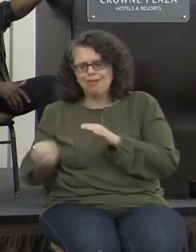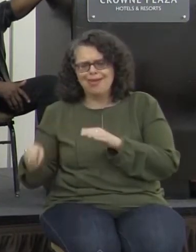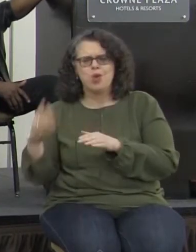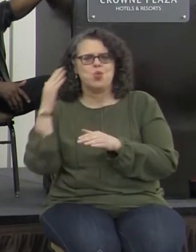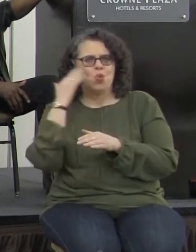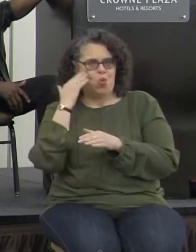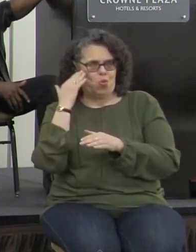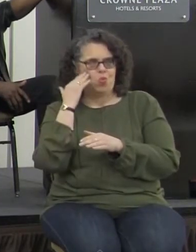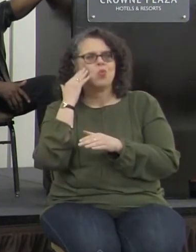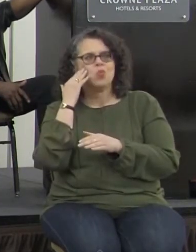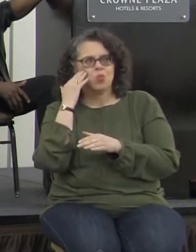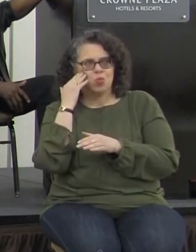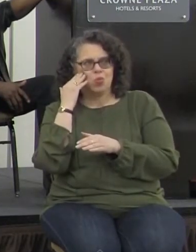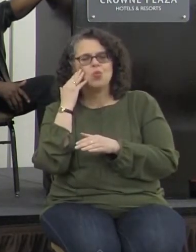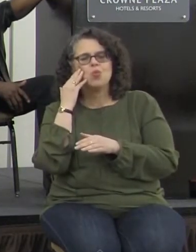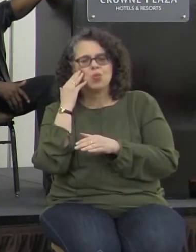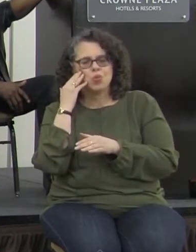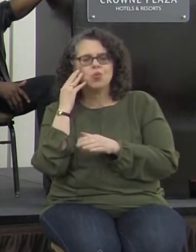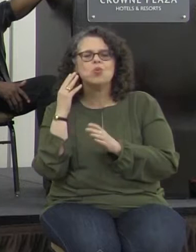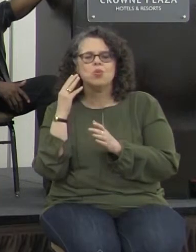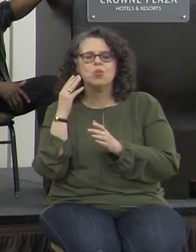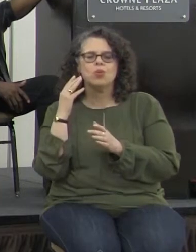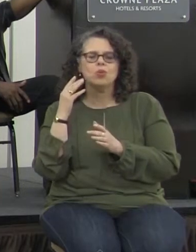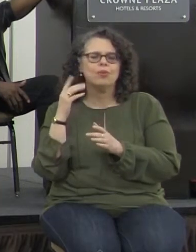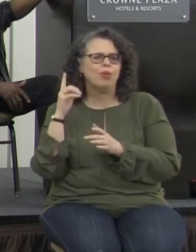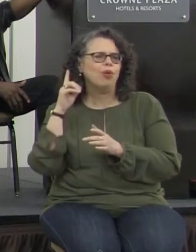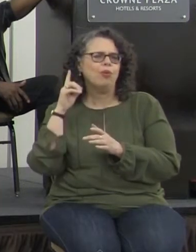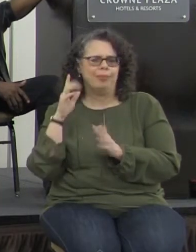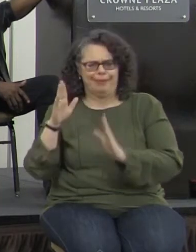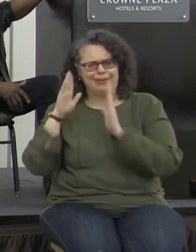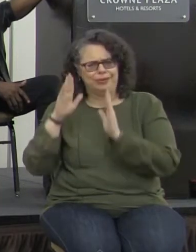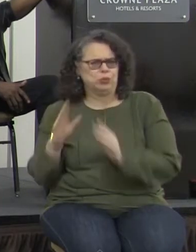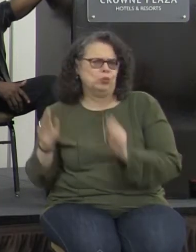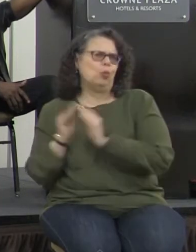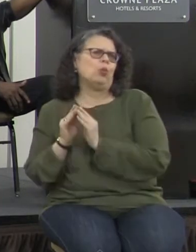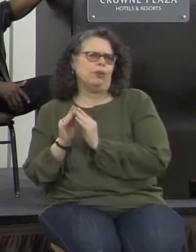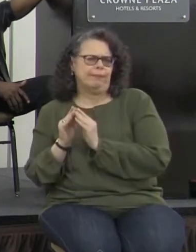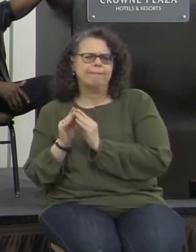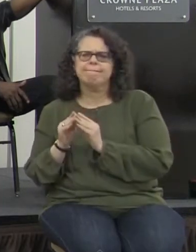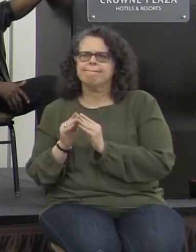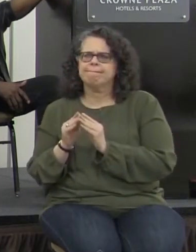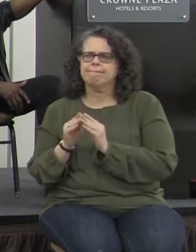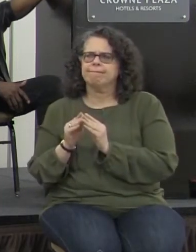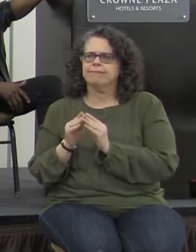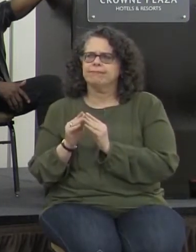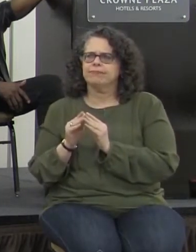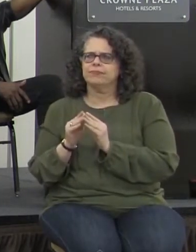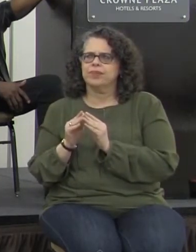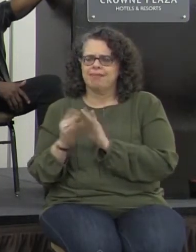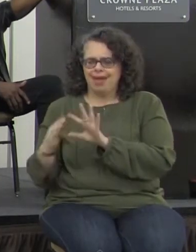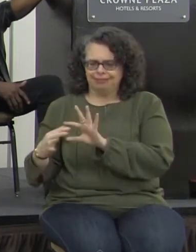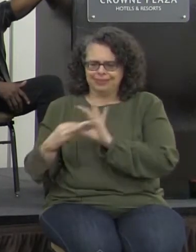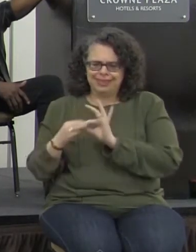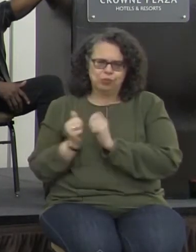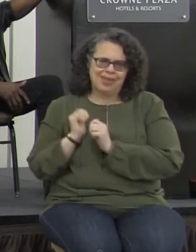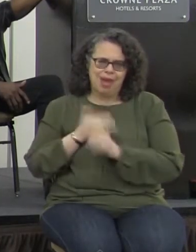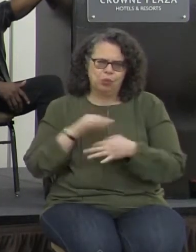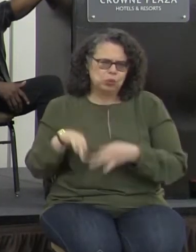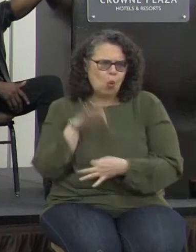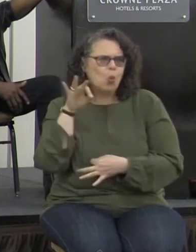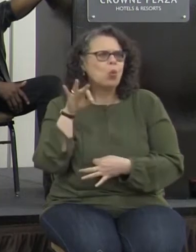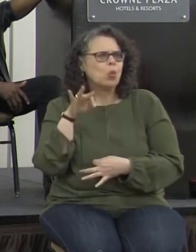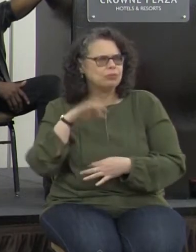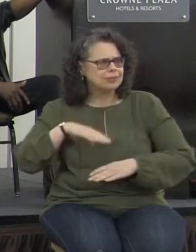that they will be heard a little bit more. And it reaches into our souls